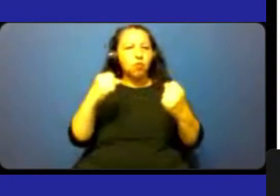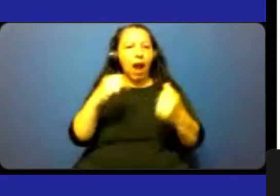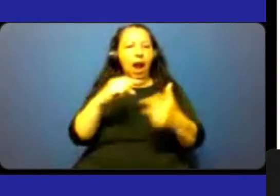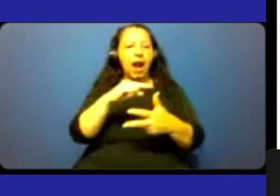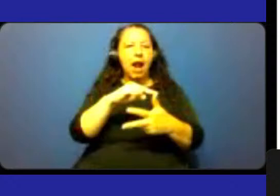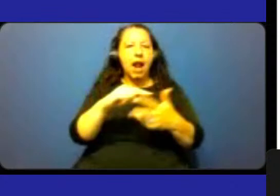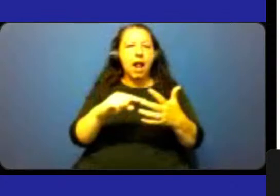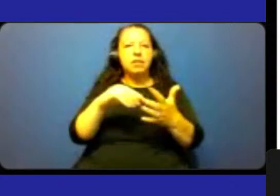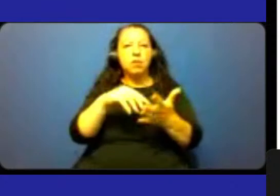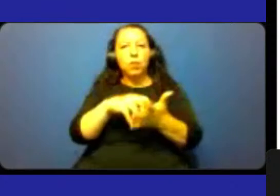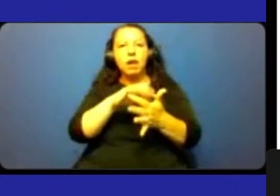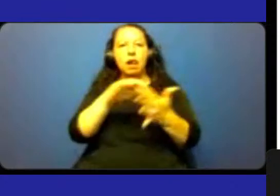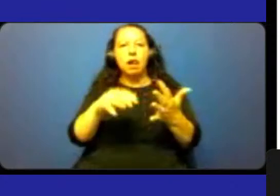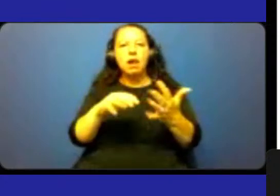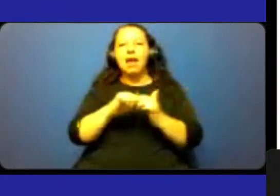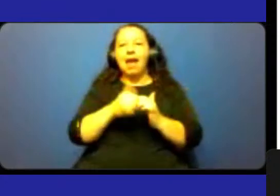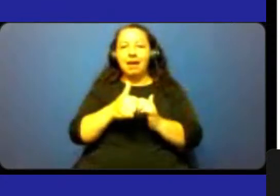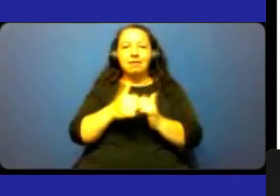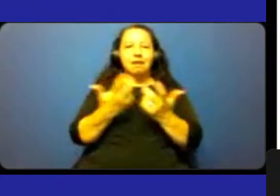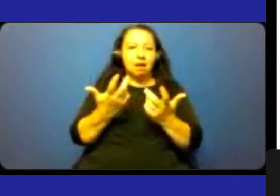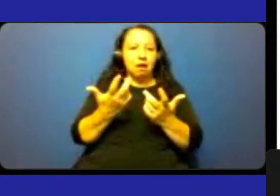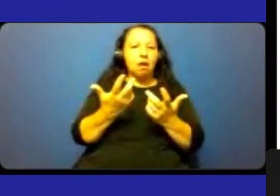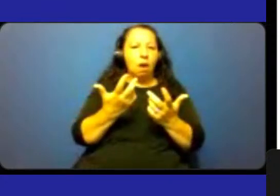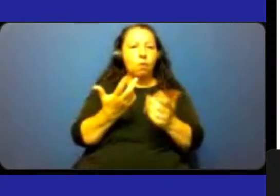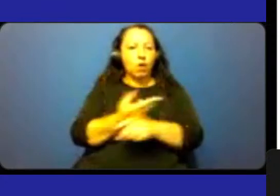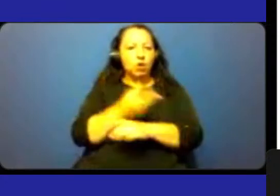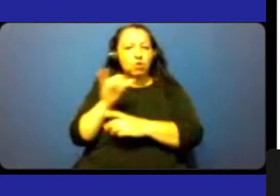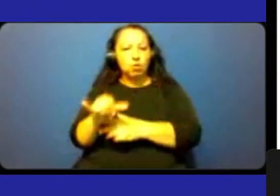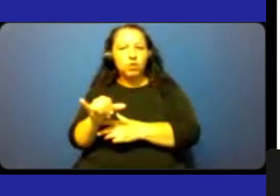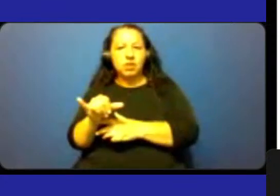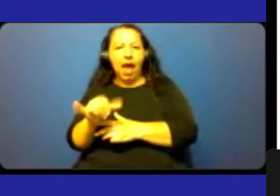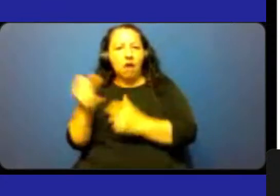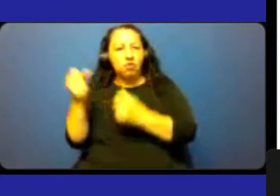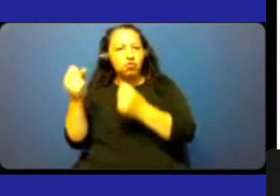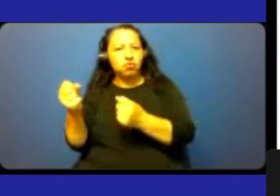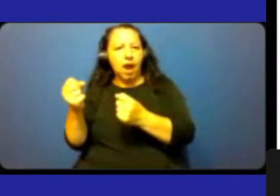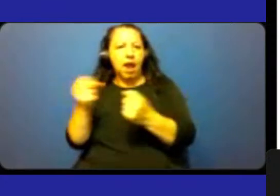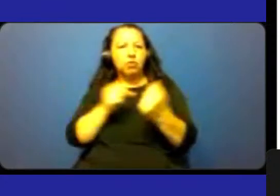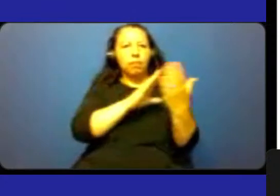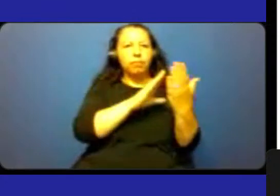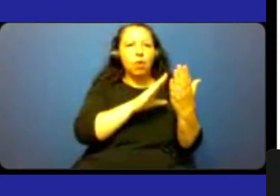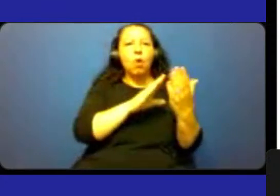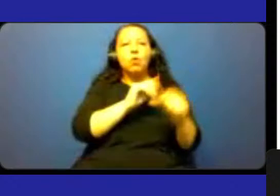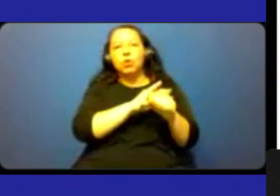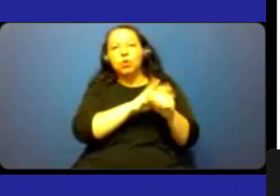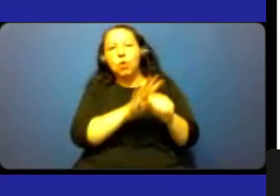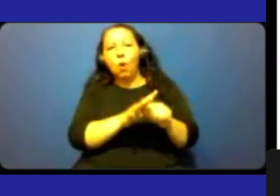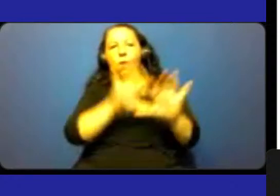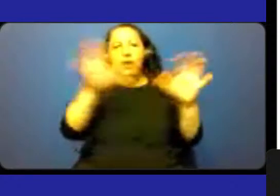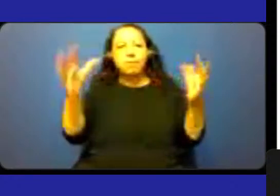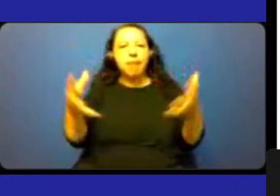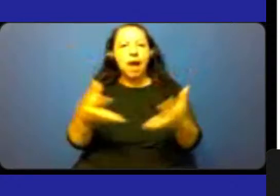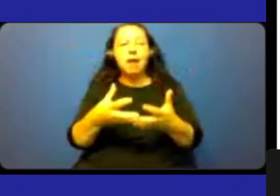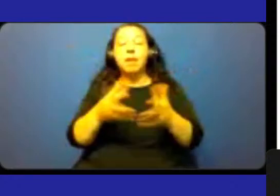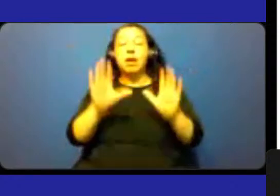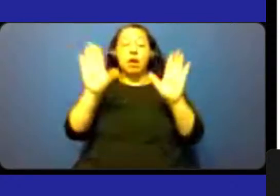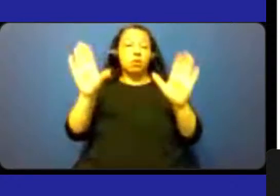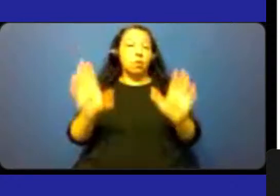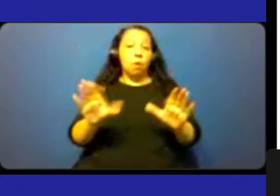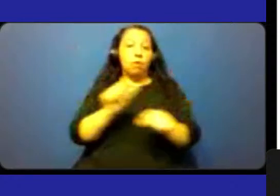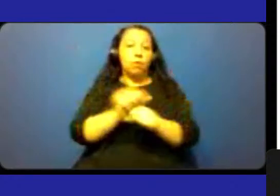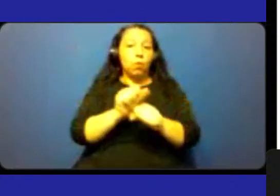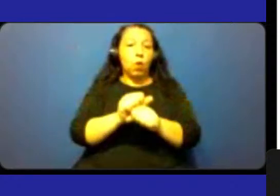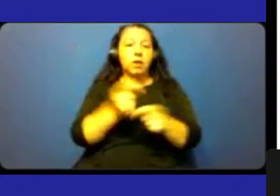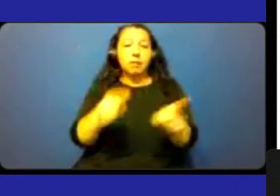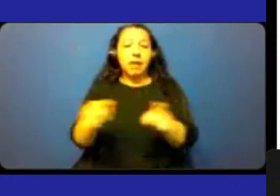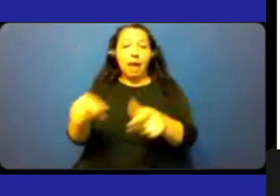we exercise that strength during the COVID pandemic and the great work that has happened in the